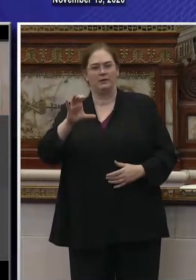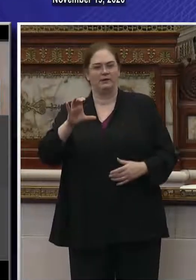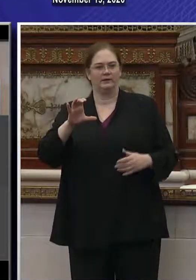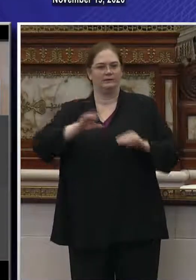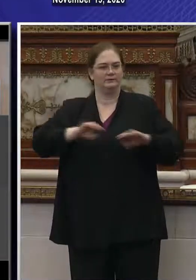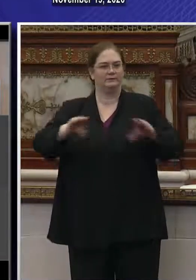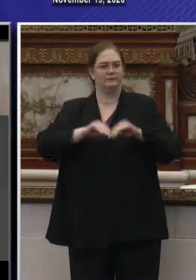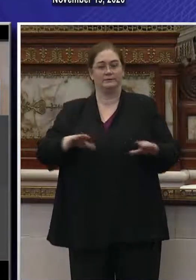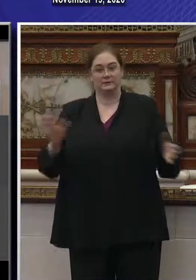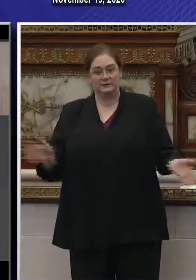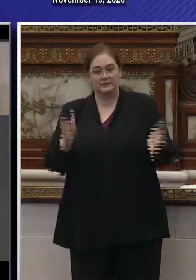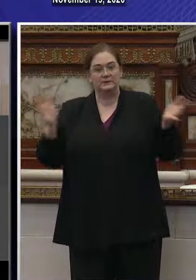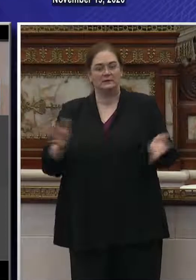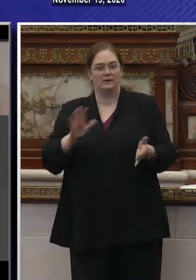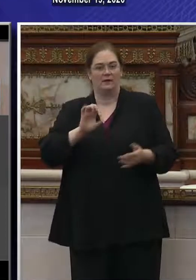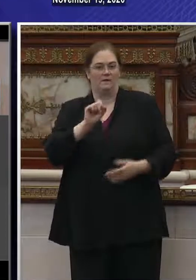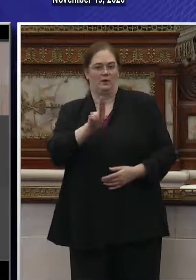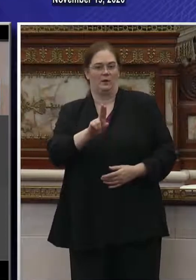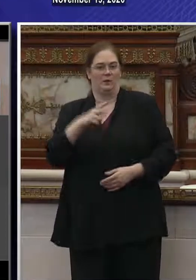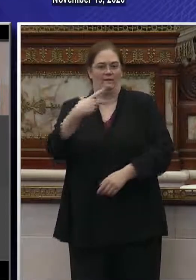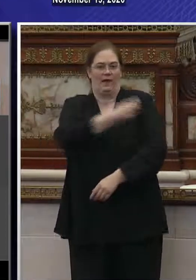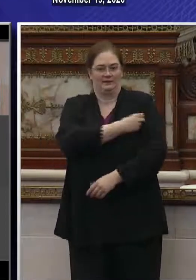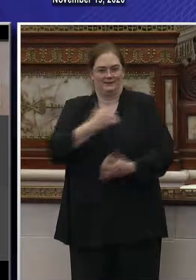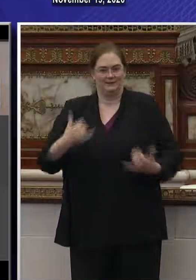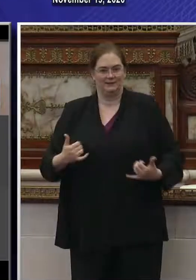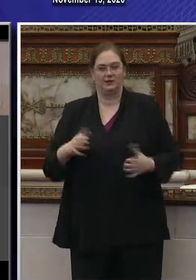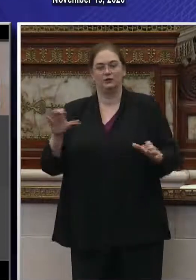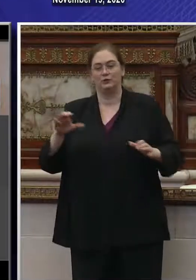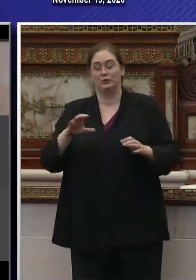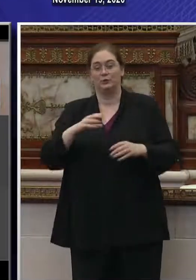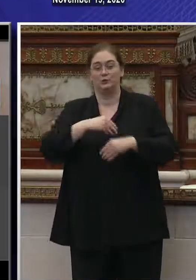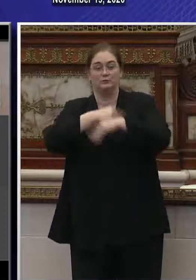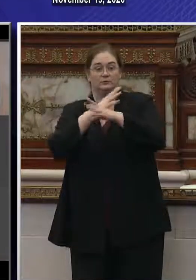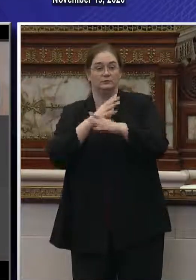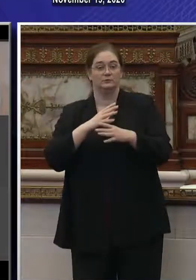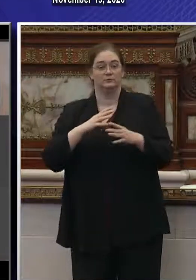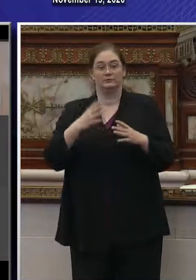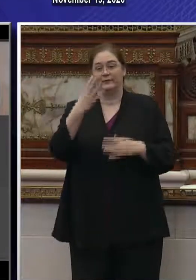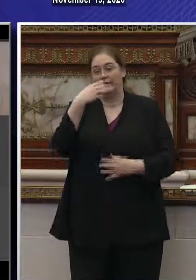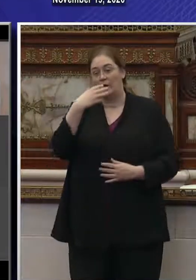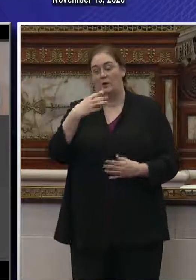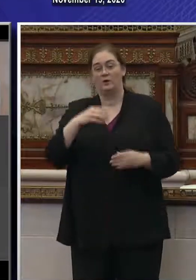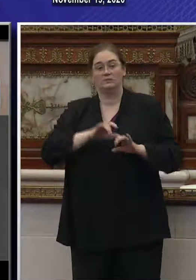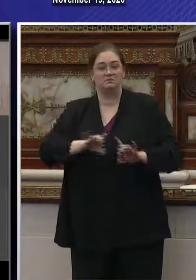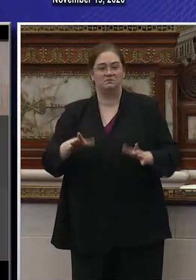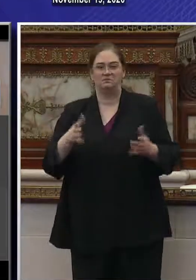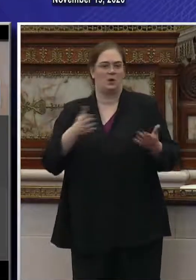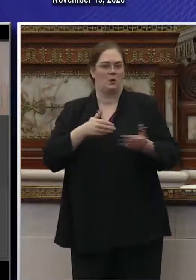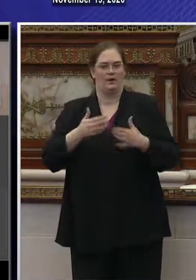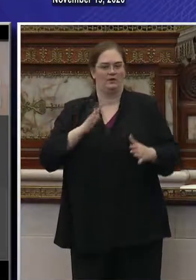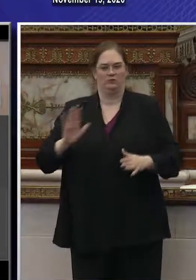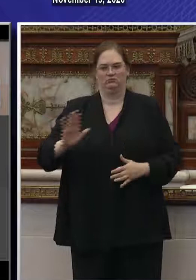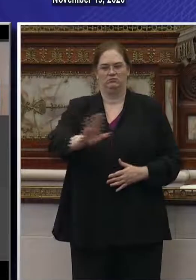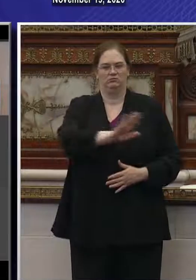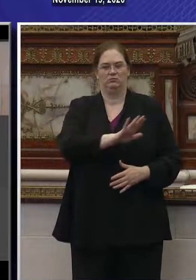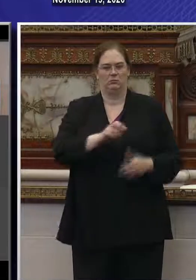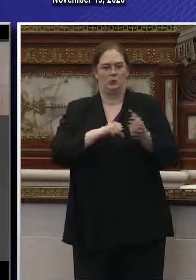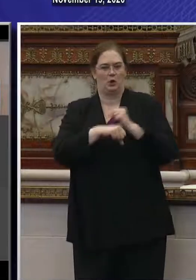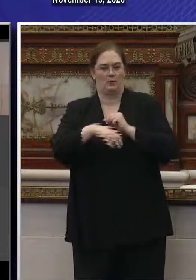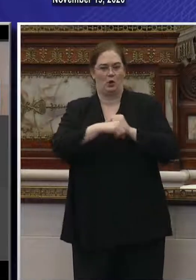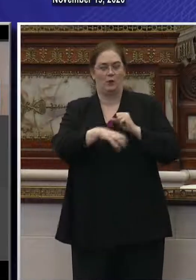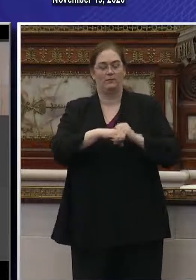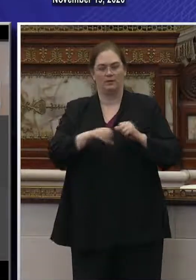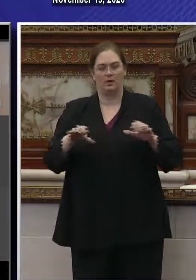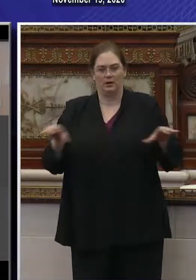flu vaccine and, do it in a videotape or whatever. And if there's, however we want to promote it, but